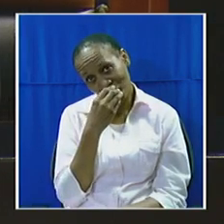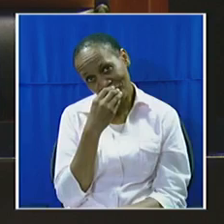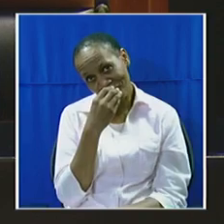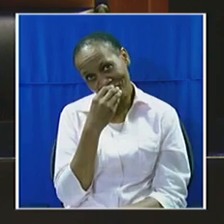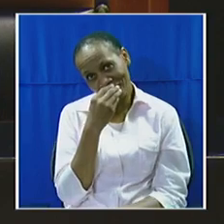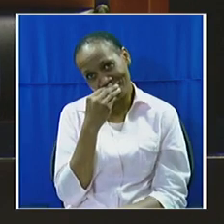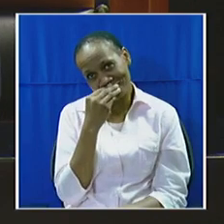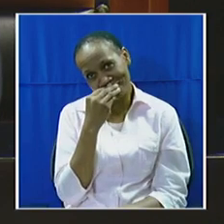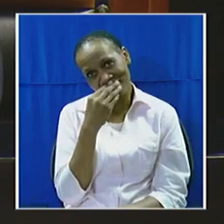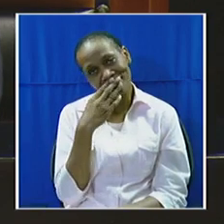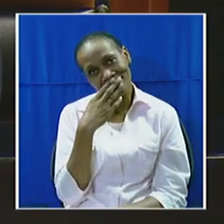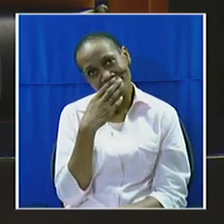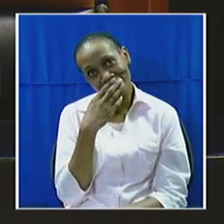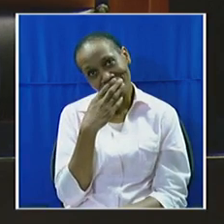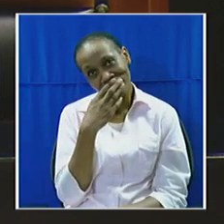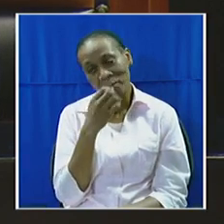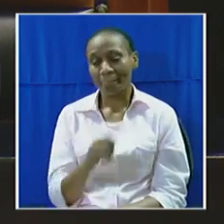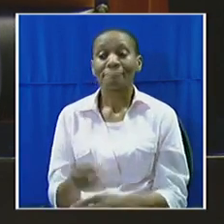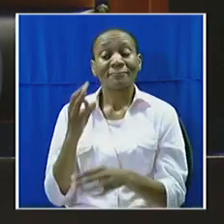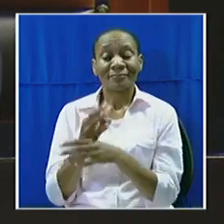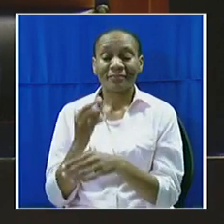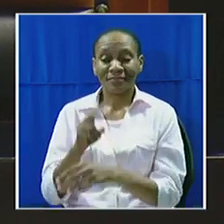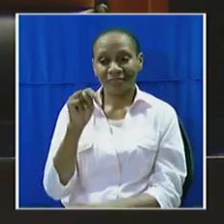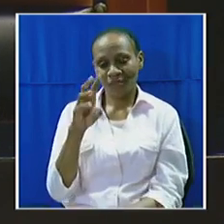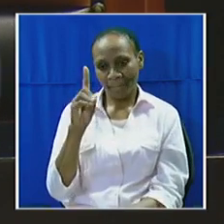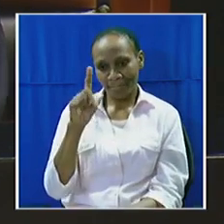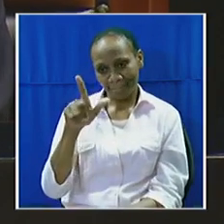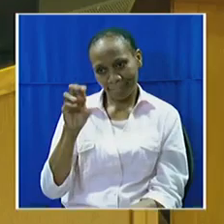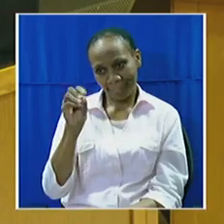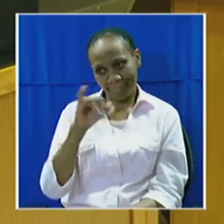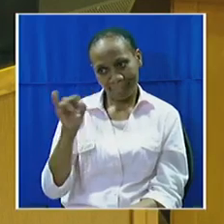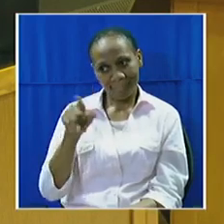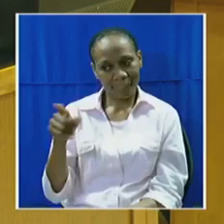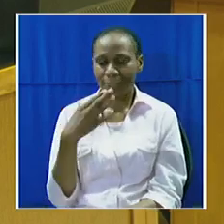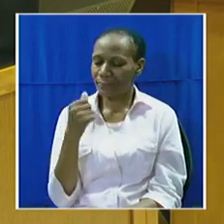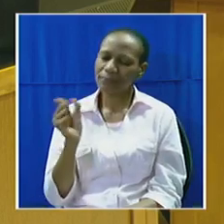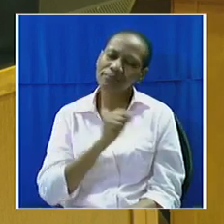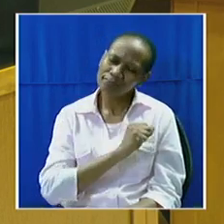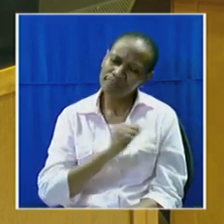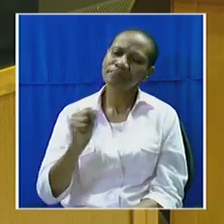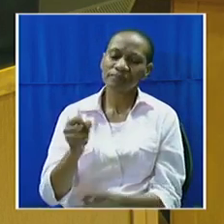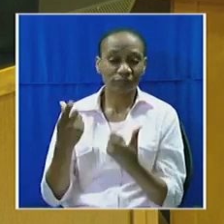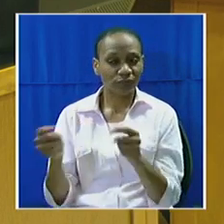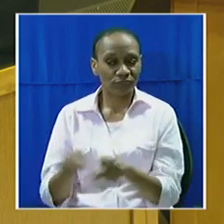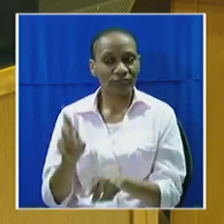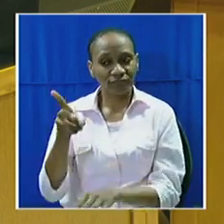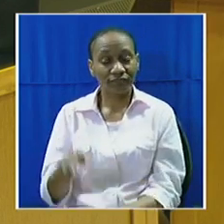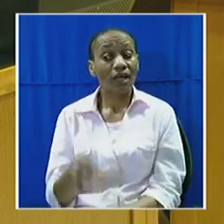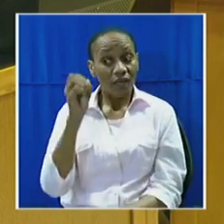Ntate Ndlozi, ke kopa o ska ba e pheta ntho e. Ha o ka e pheta, o tla kopana le pela di falla